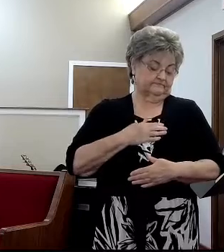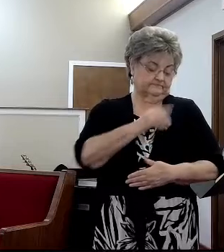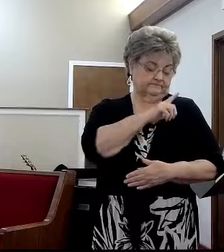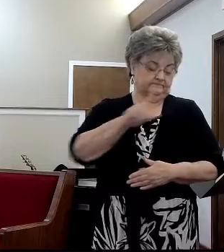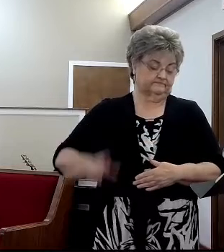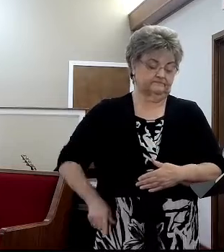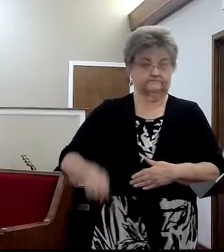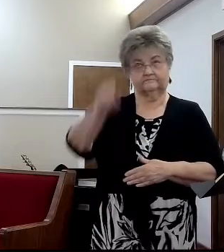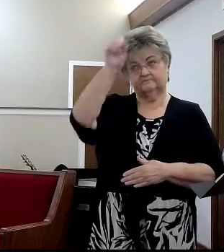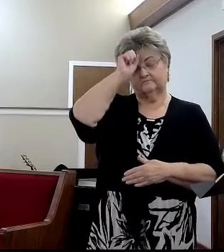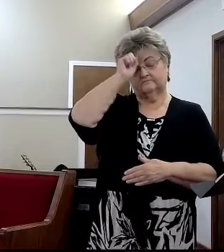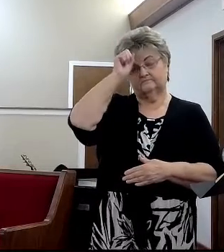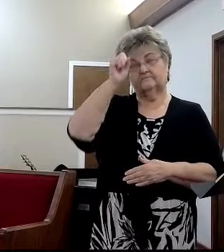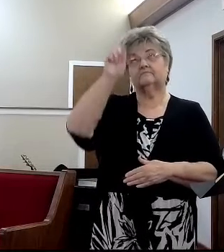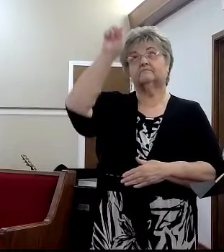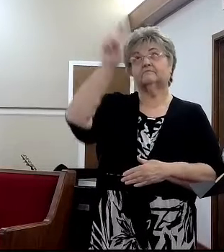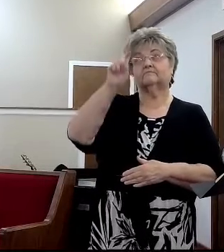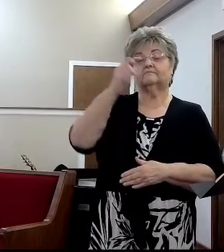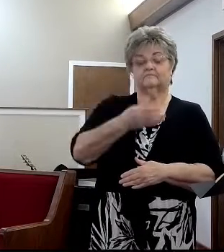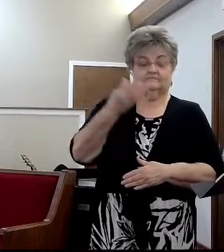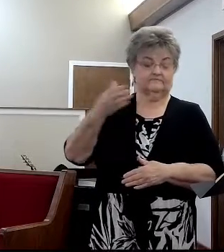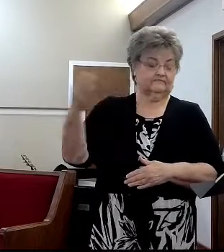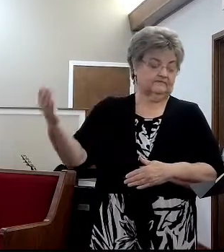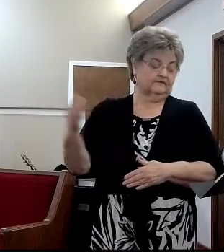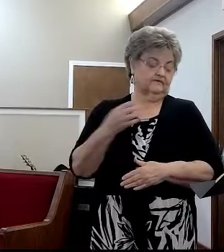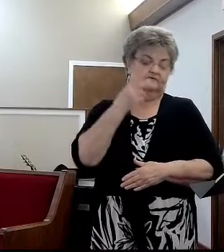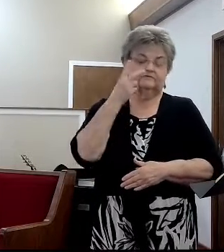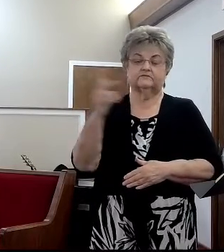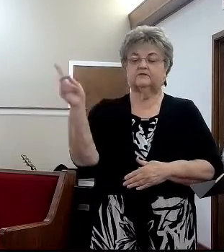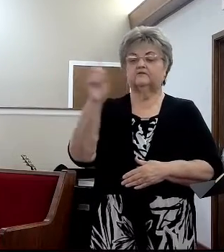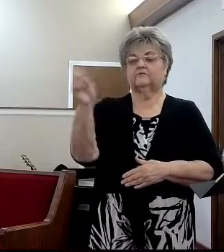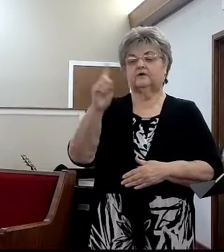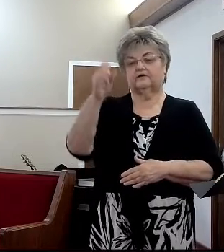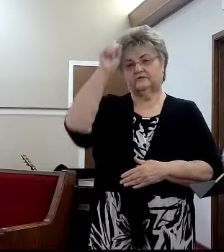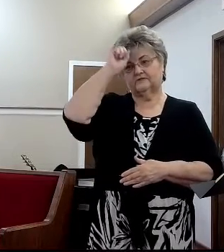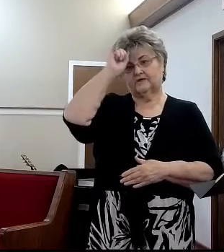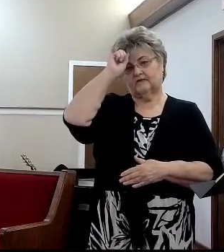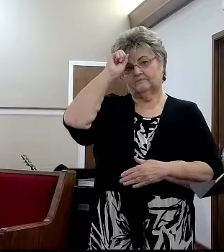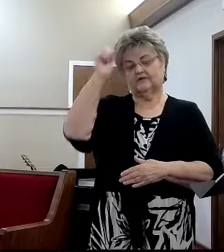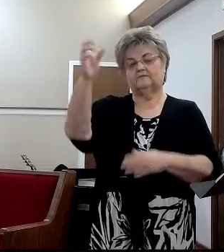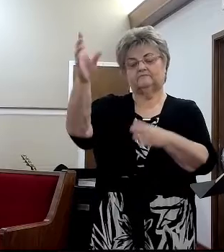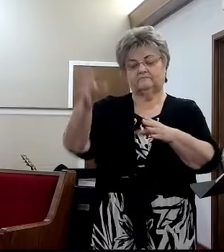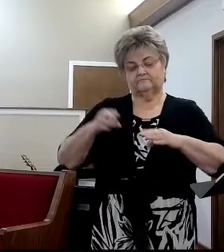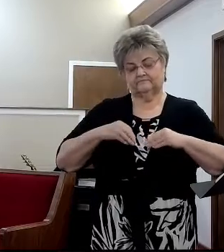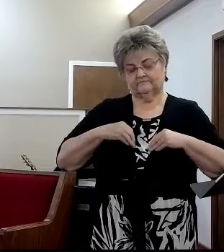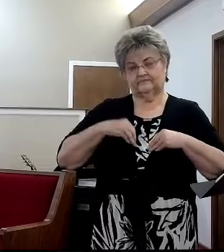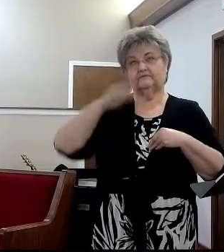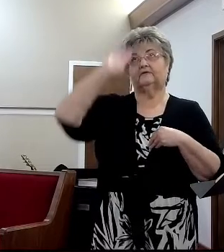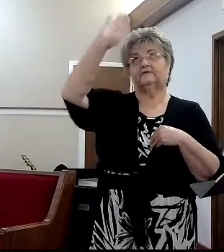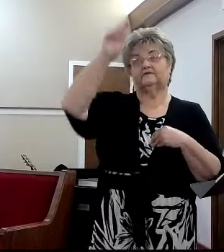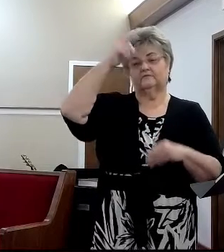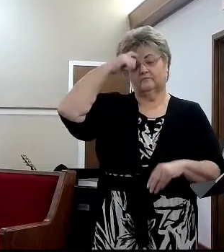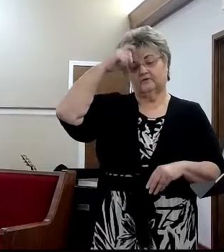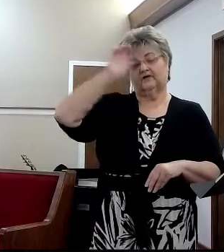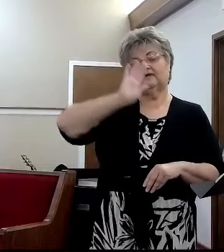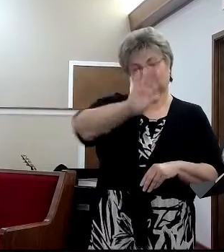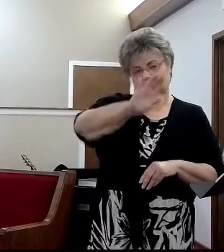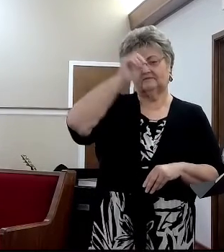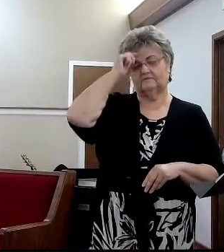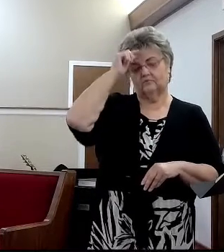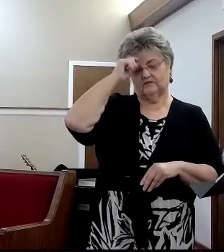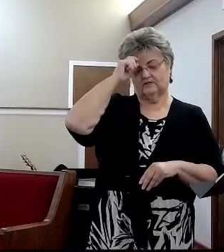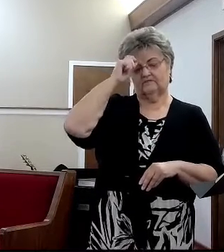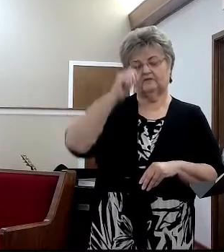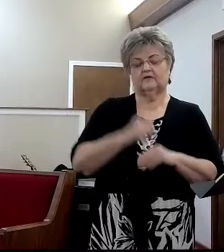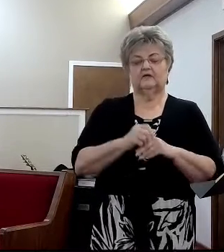there for now. So here you see kind of the start of where Solomon got his wisdom. The Lord comes to Solomon in a dream,